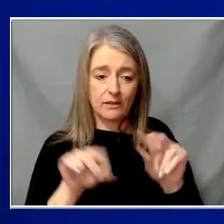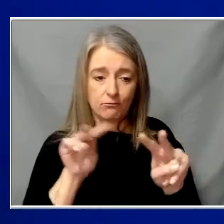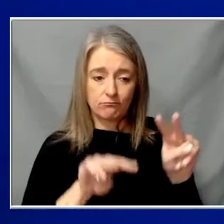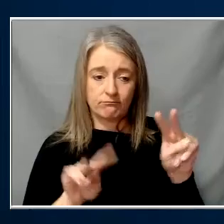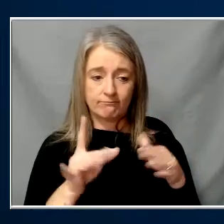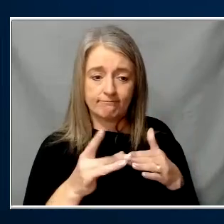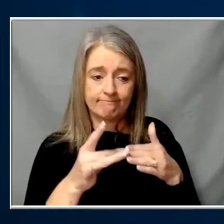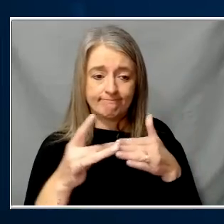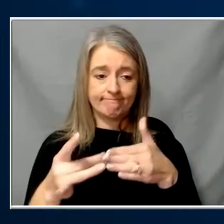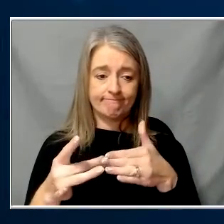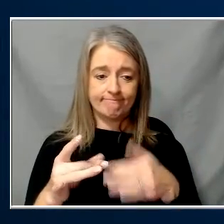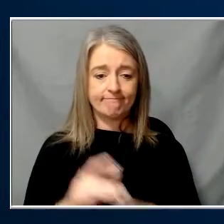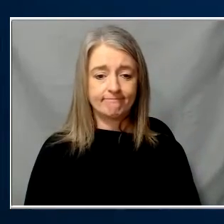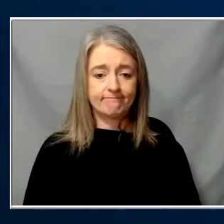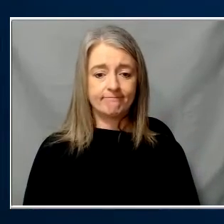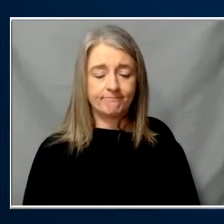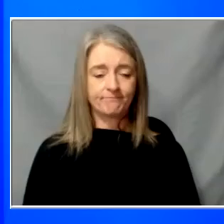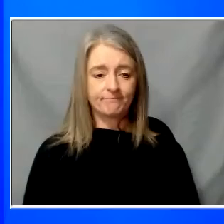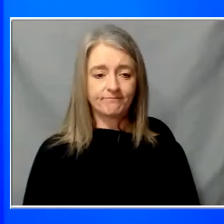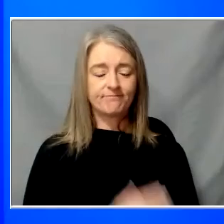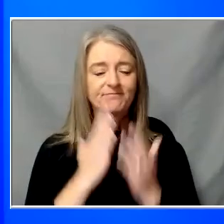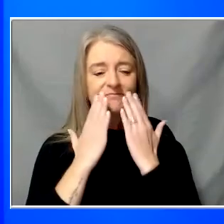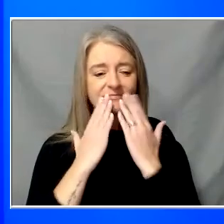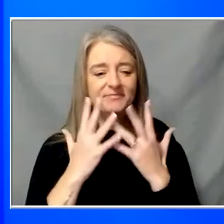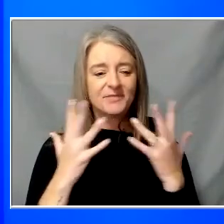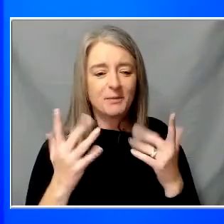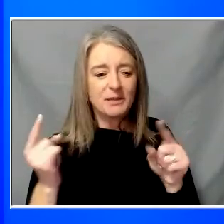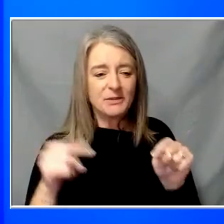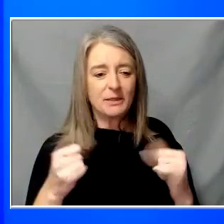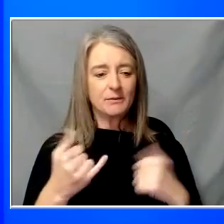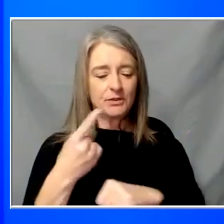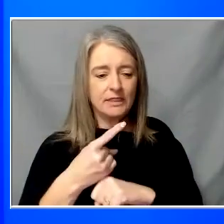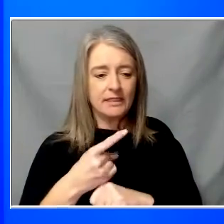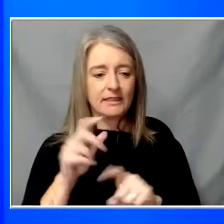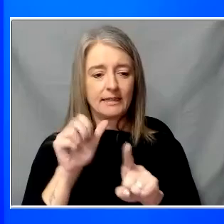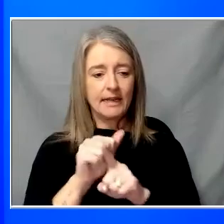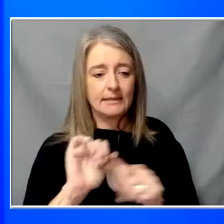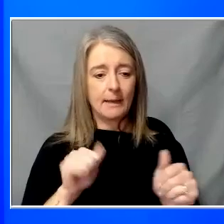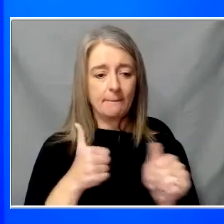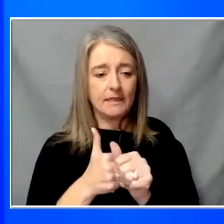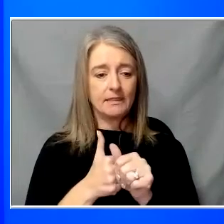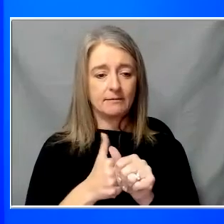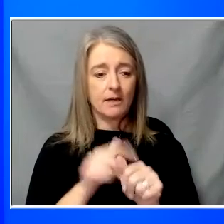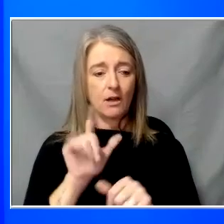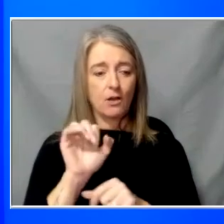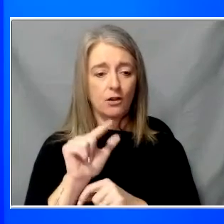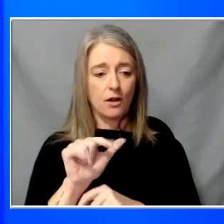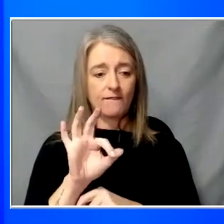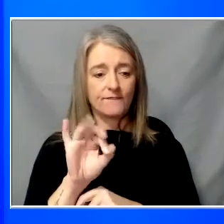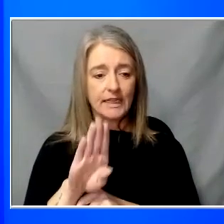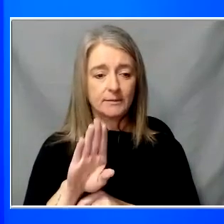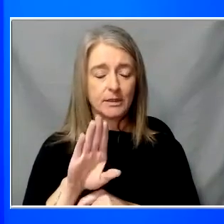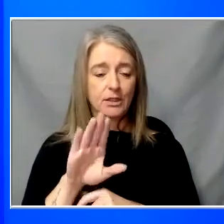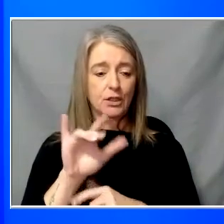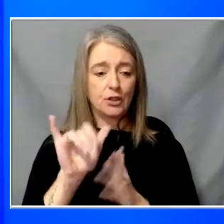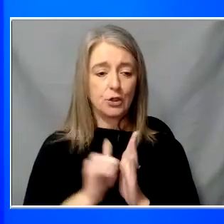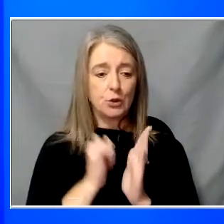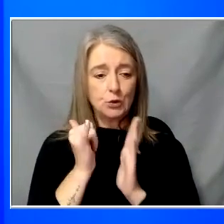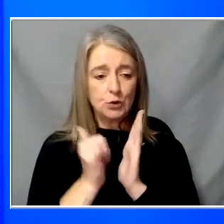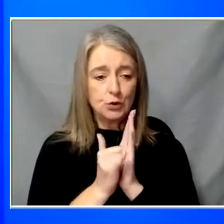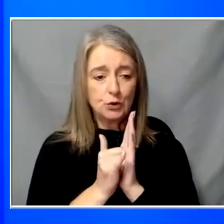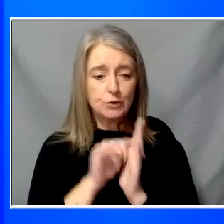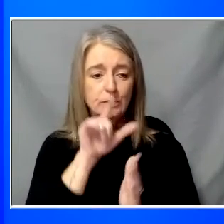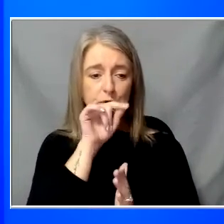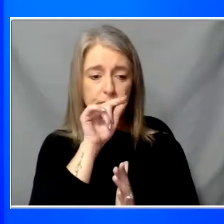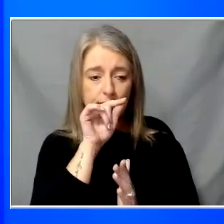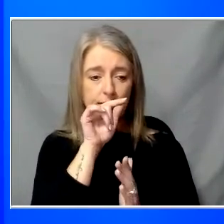lights. Thank you so much. And thank you so much for being here with us today. You can catch our updates anytime by logging back onto Facebook, YouTube, and Twitter. Go out, make it a